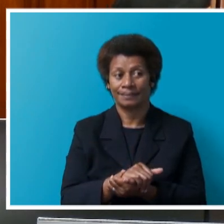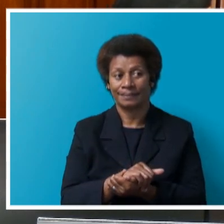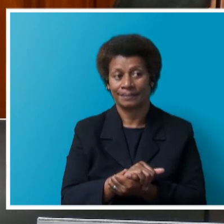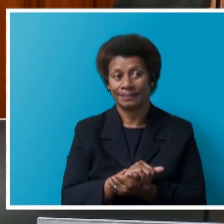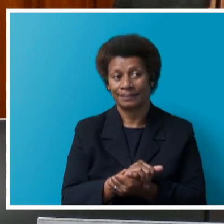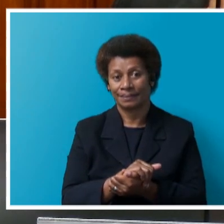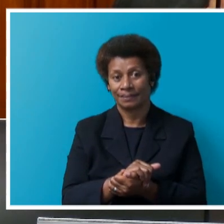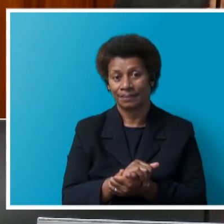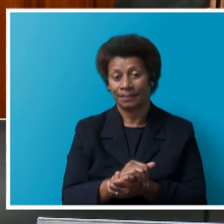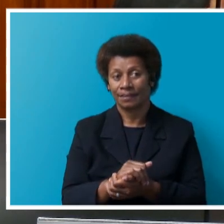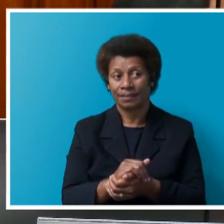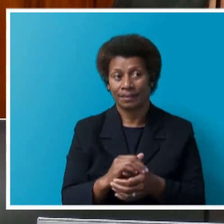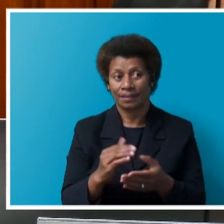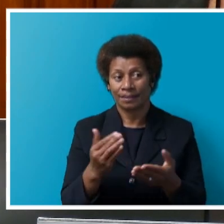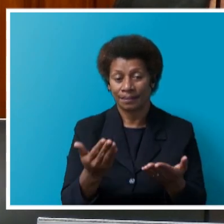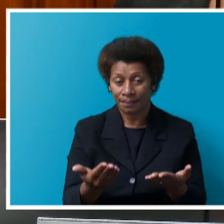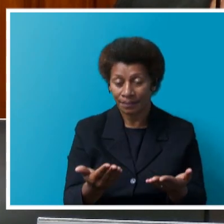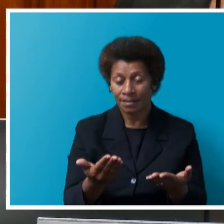For instance, should the